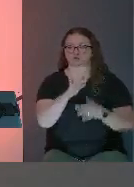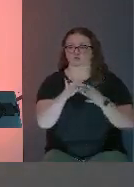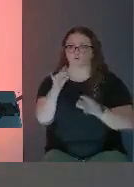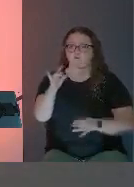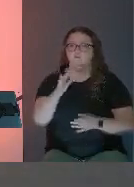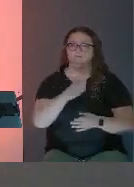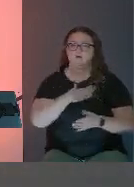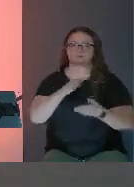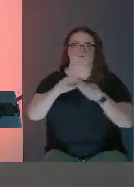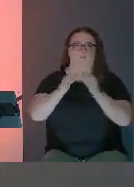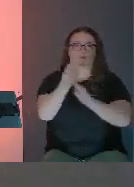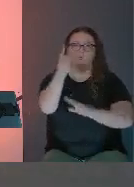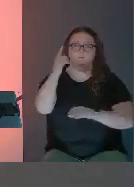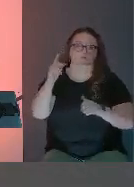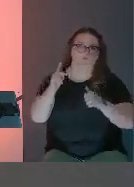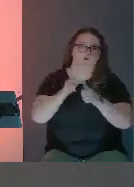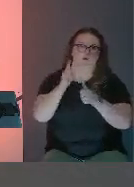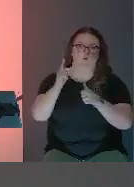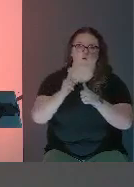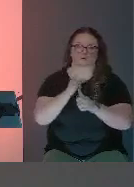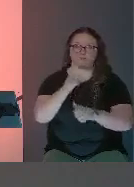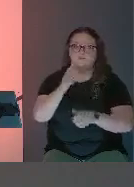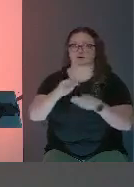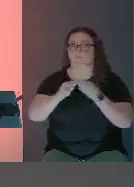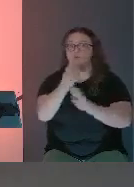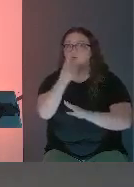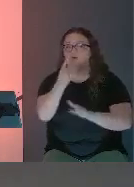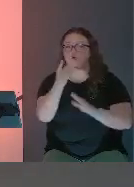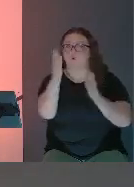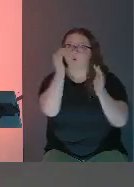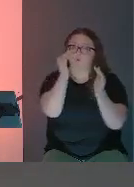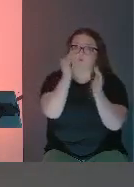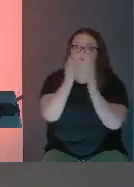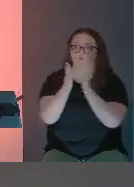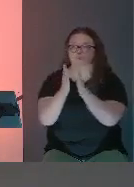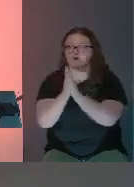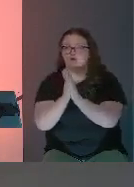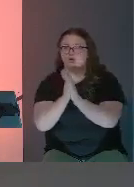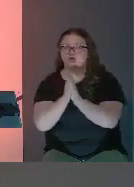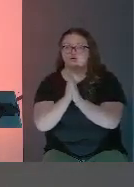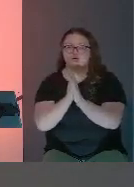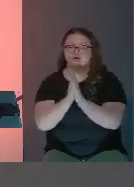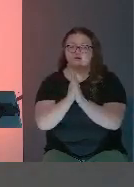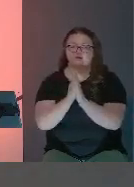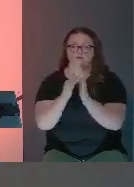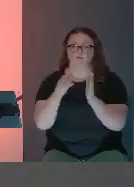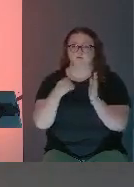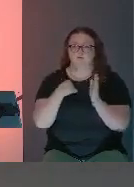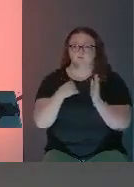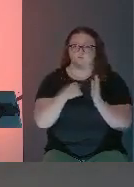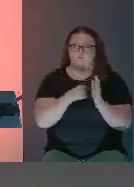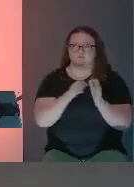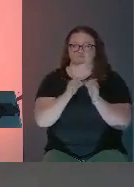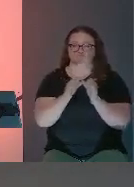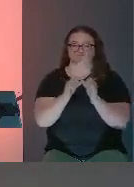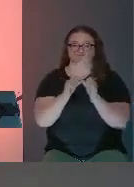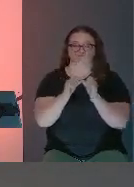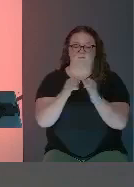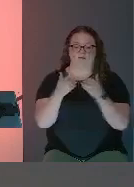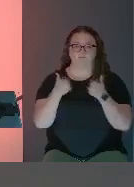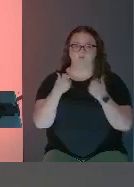my number one priority, my only one prayer, my only one hope. And then as we get out of the way and we have the privilege